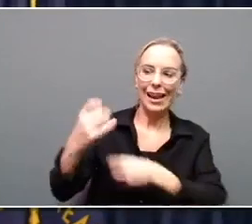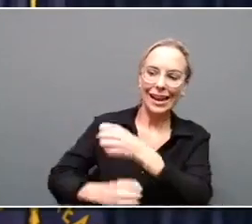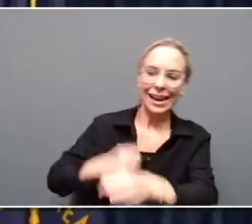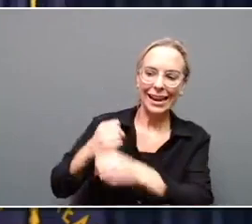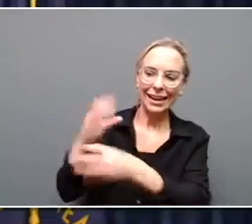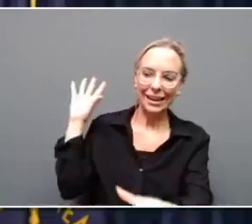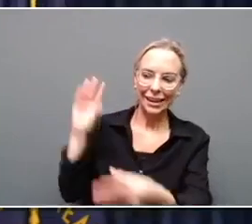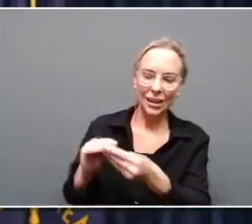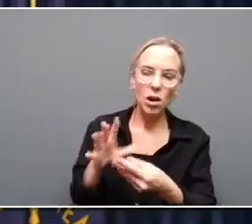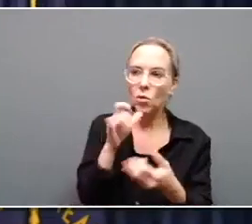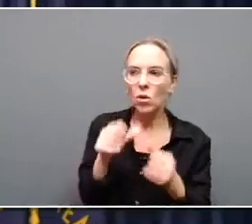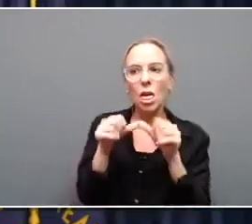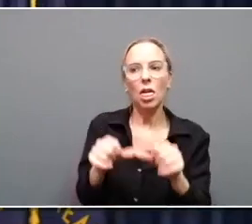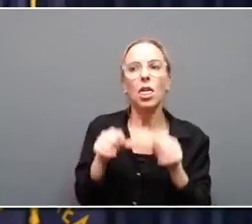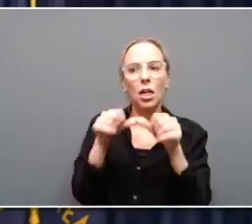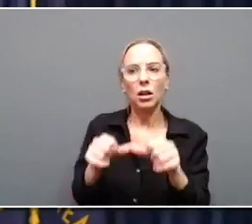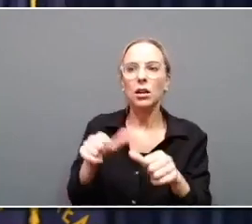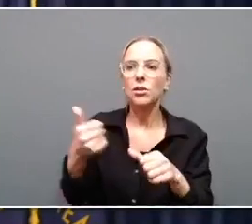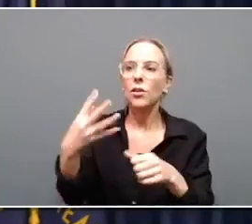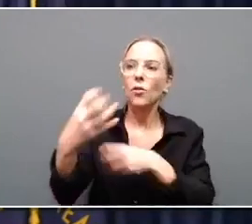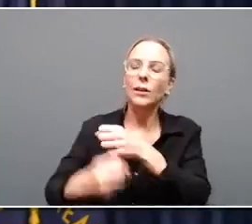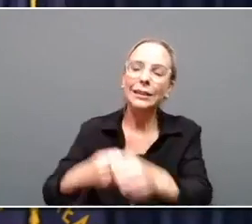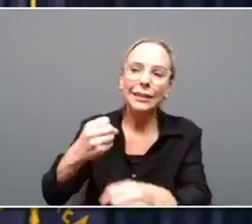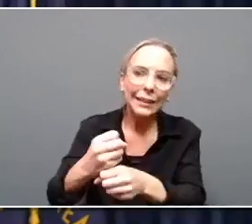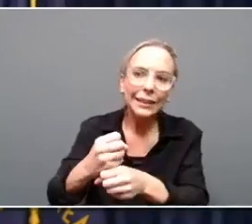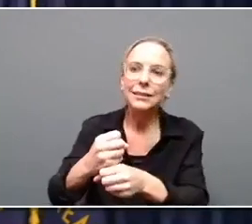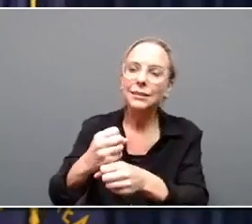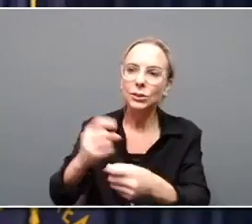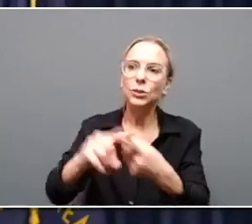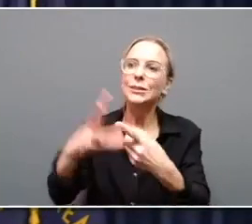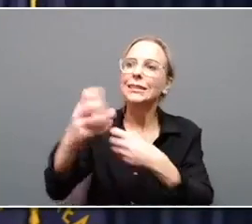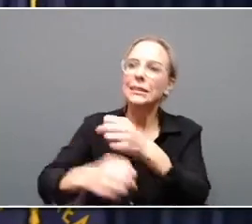go on for another 4 to 6. Once